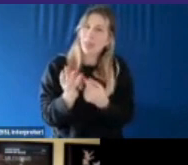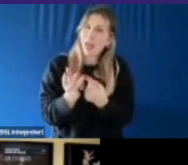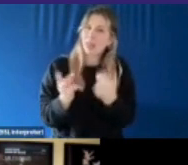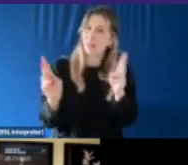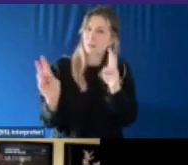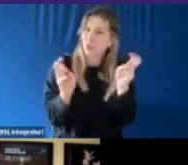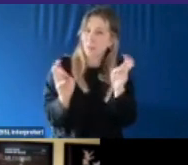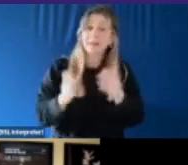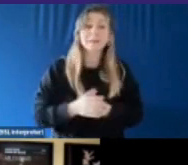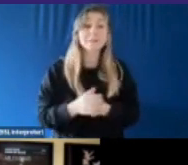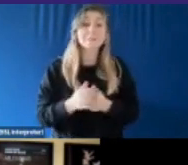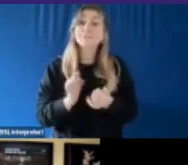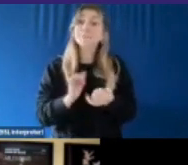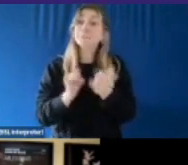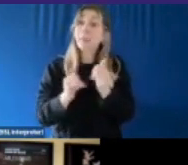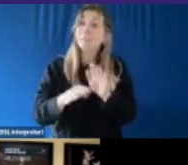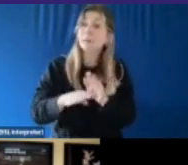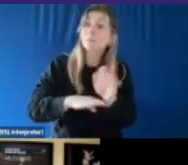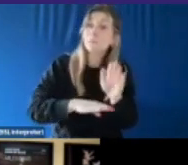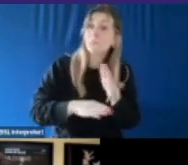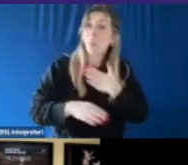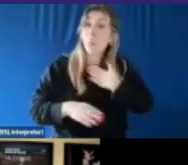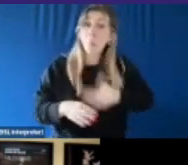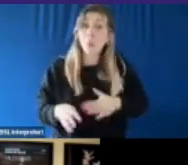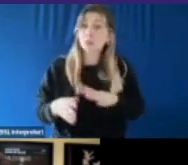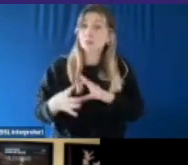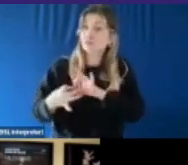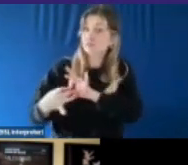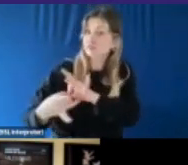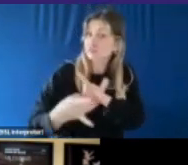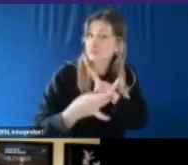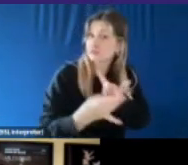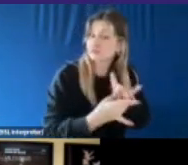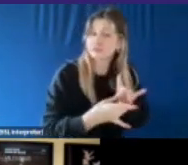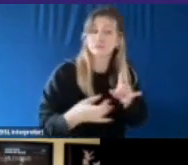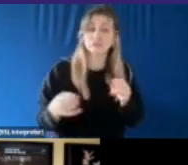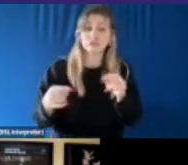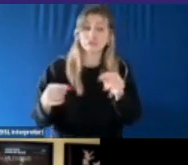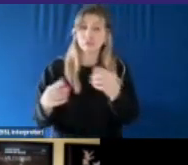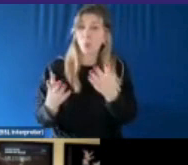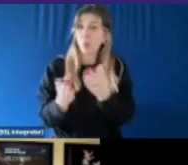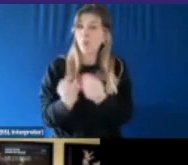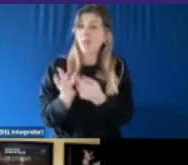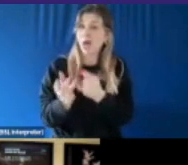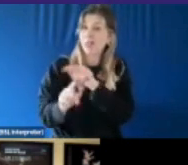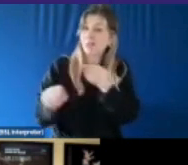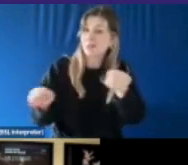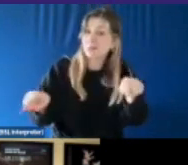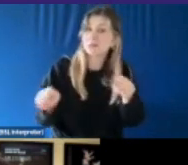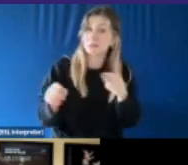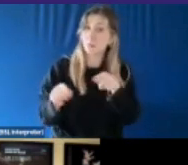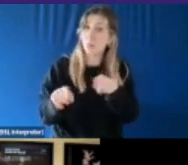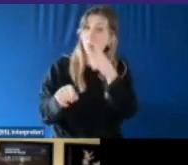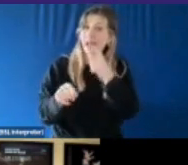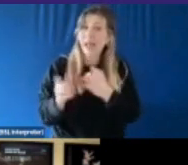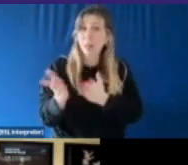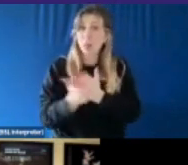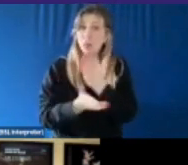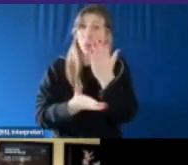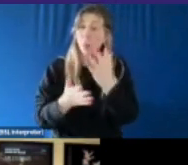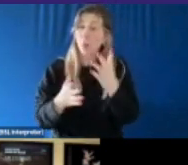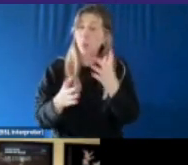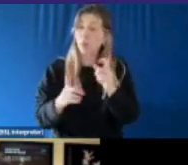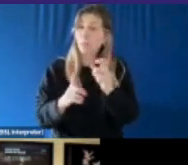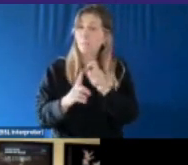on the session afterwards, you can do so through our networking platform, Hivebright, where you can also find information on